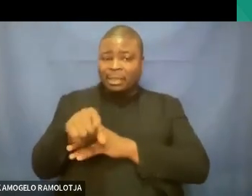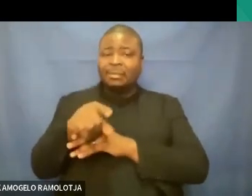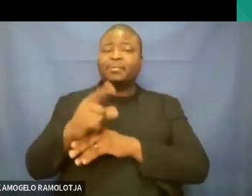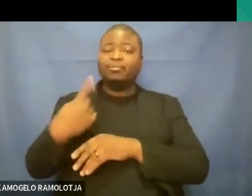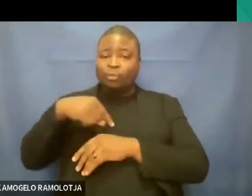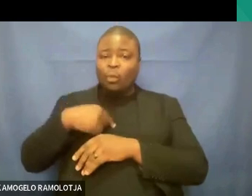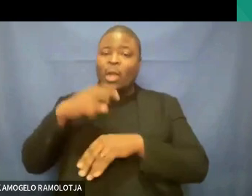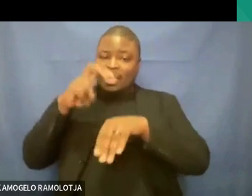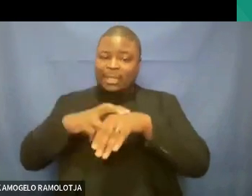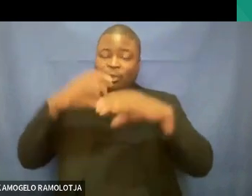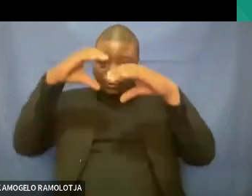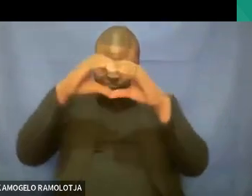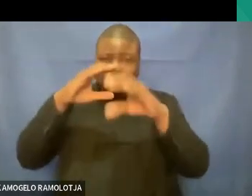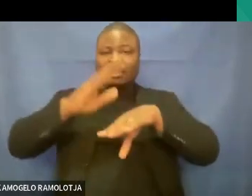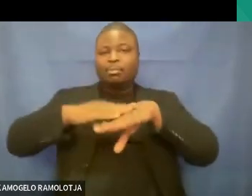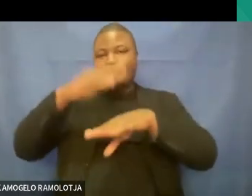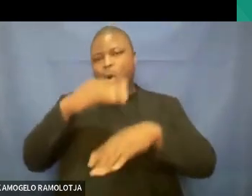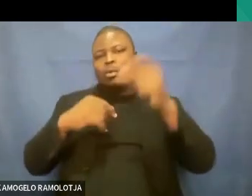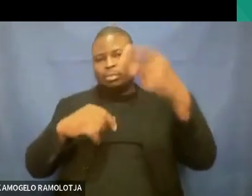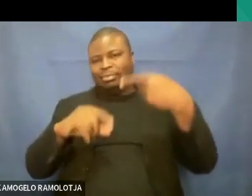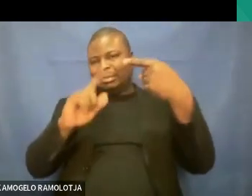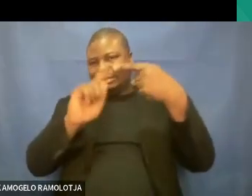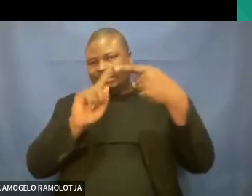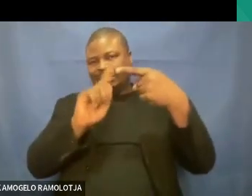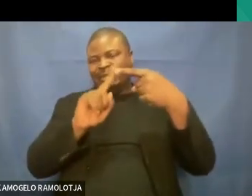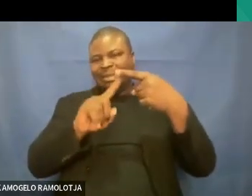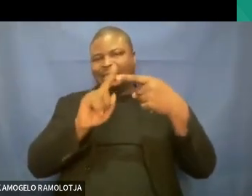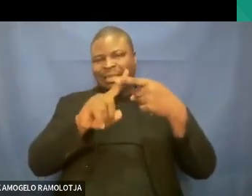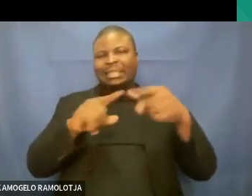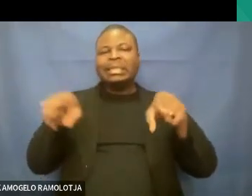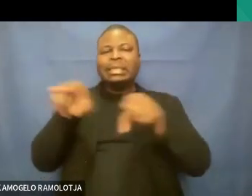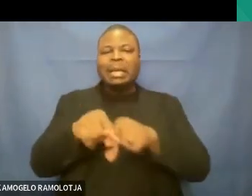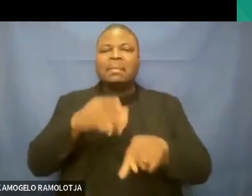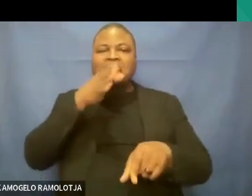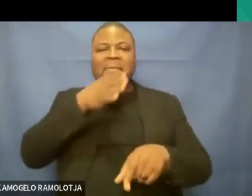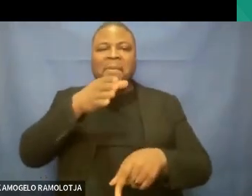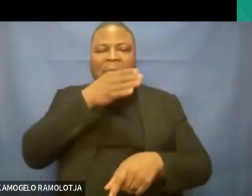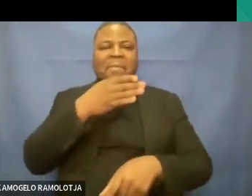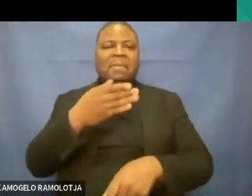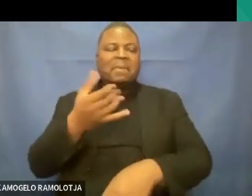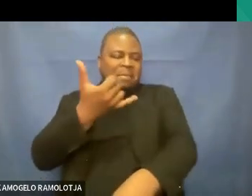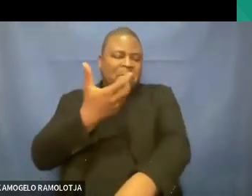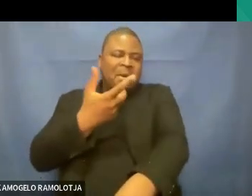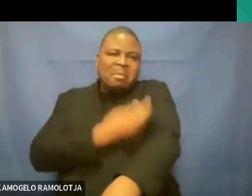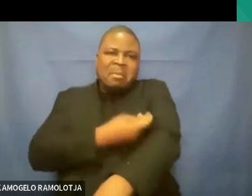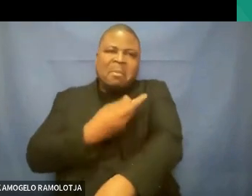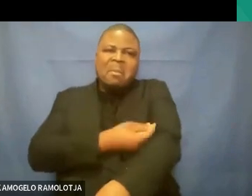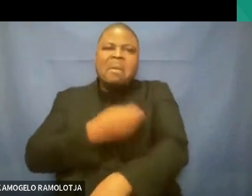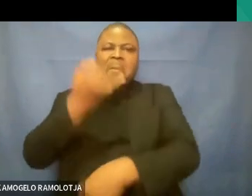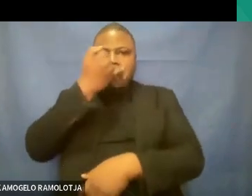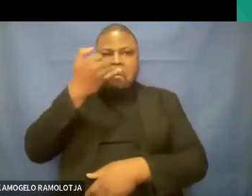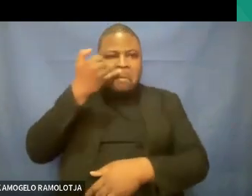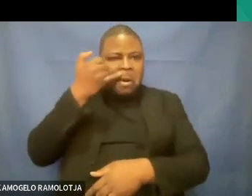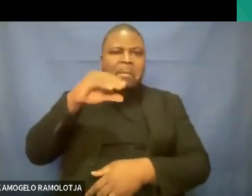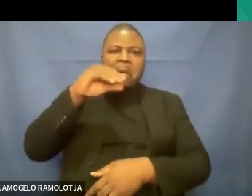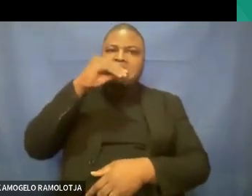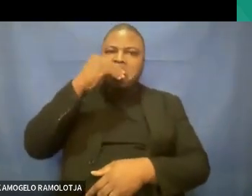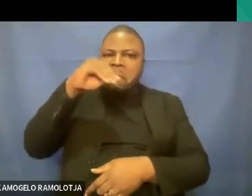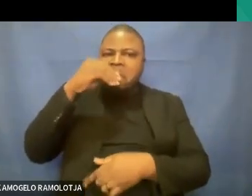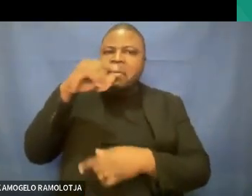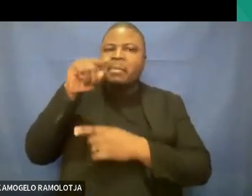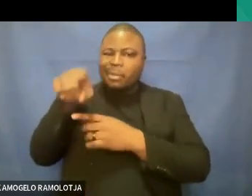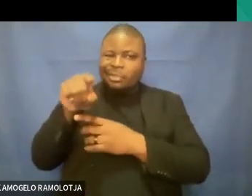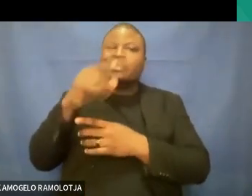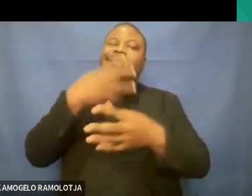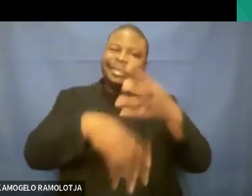addressed. And it also shows that alcohol, substance abuse, unsafe sex are some of the risk factors that contribute to